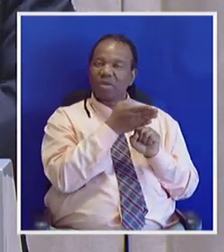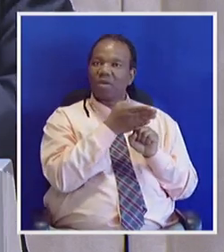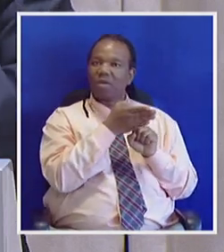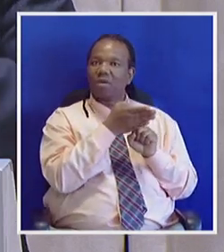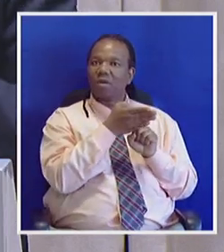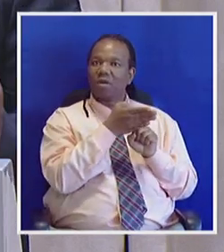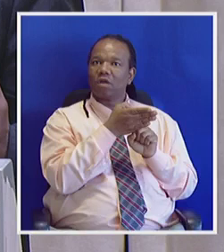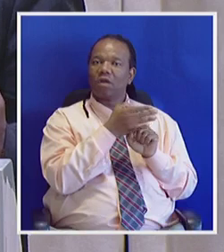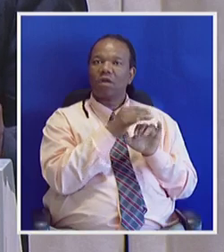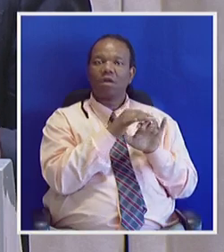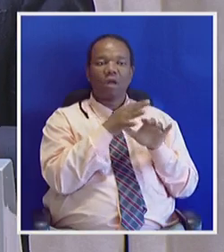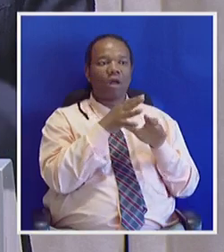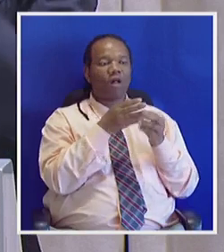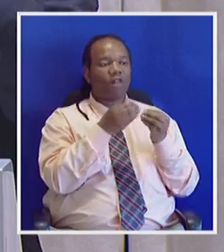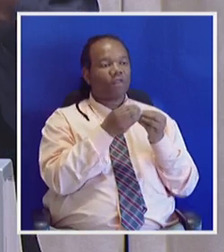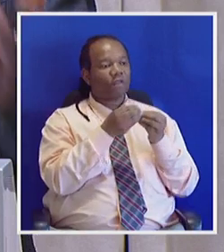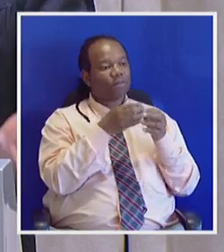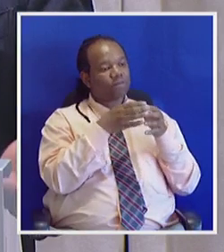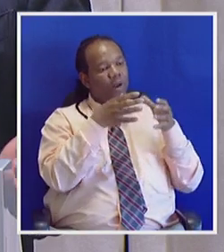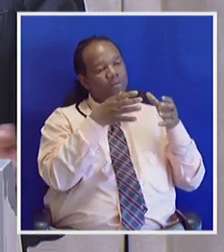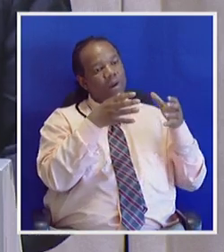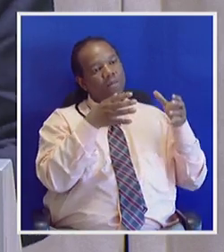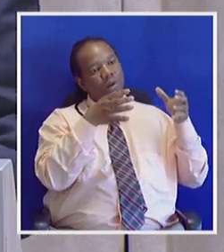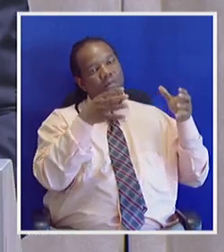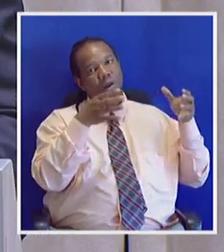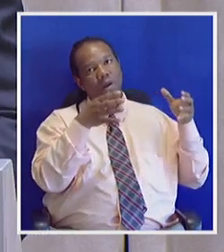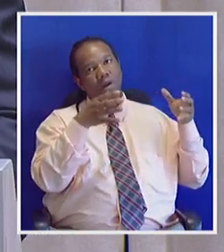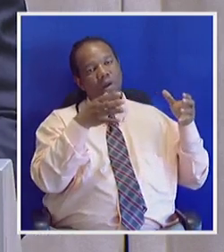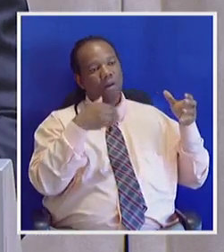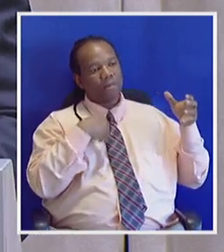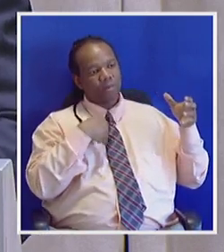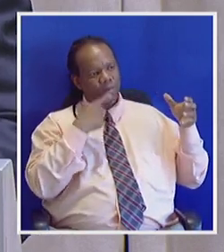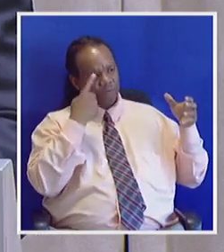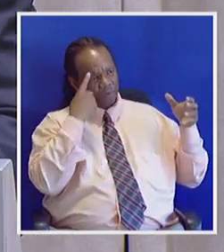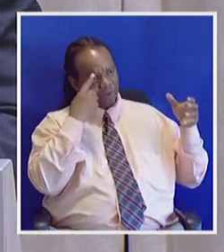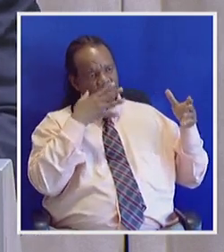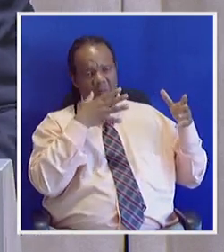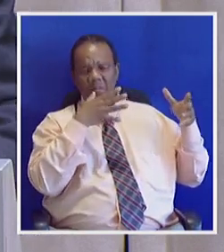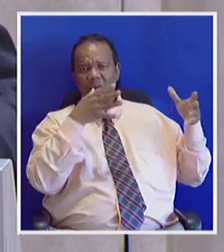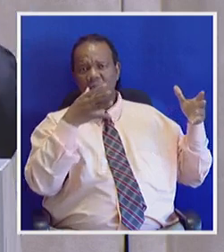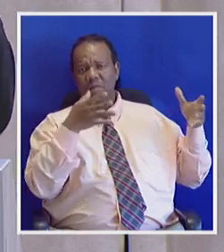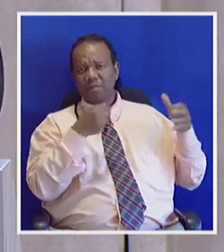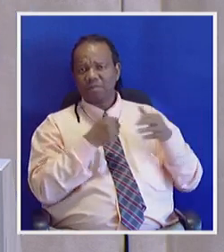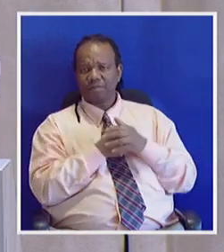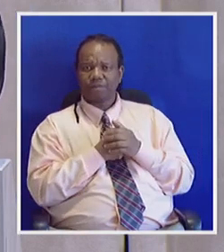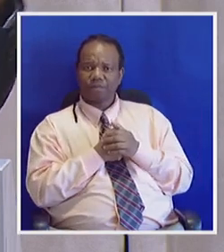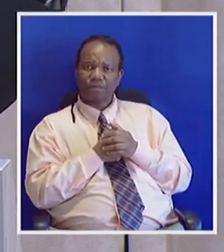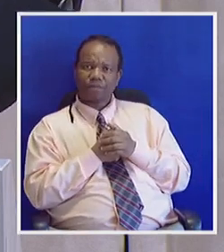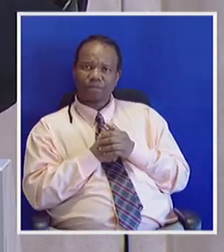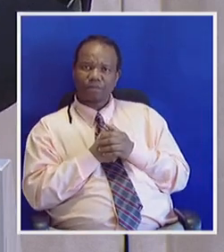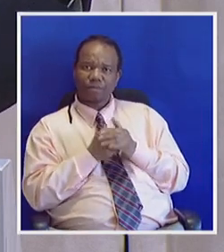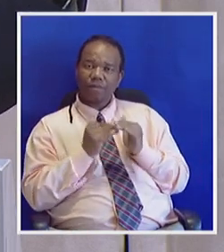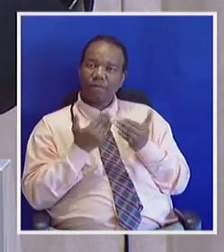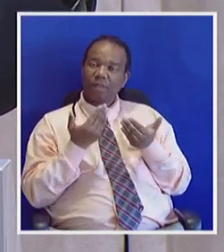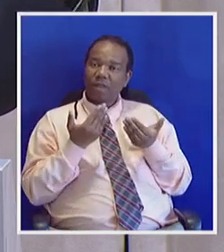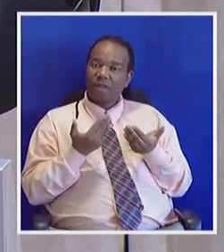has grown by leaps and bounds, way beyond what we ever anticipated. And in a way, we've now become a victim